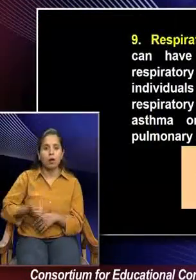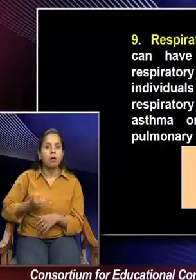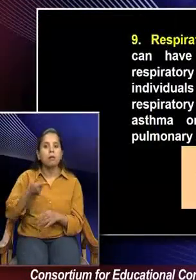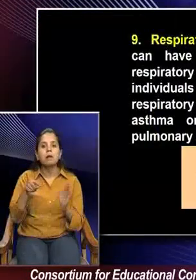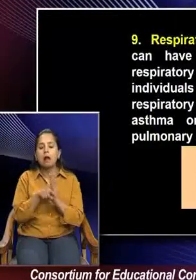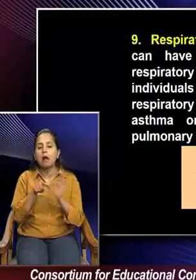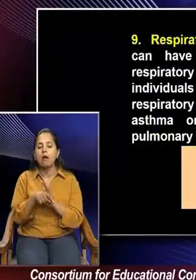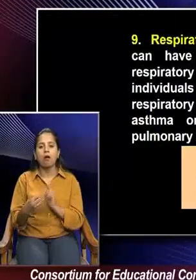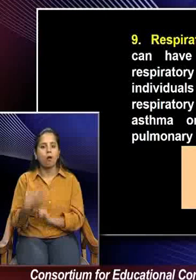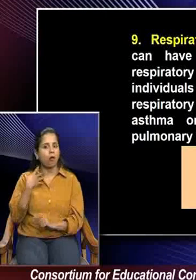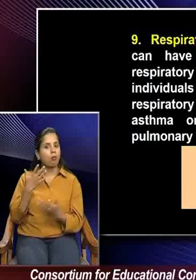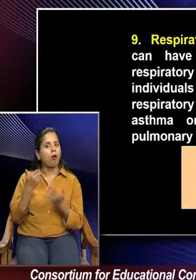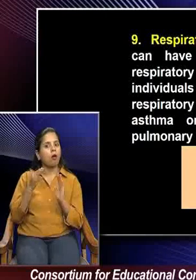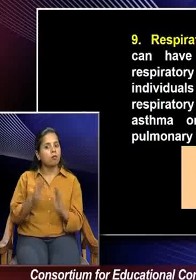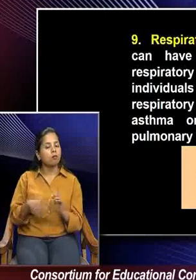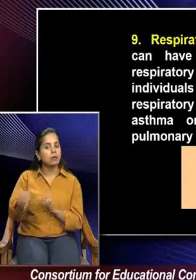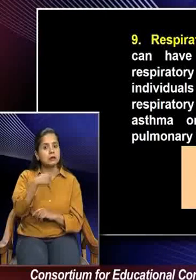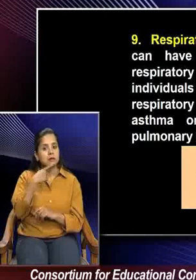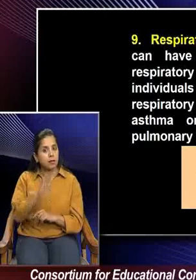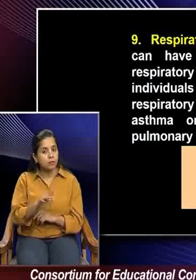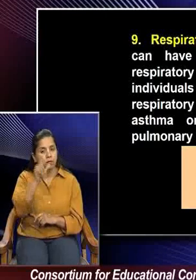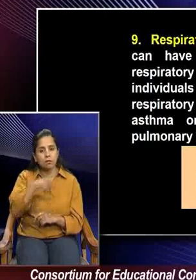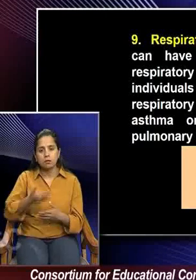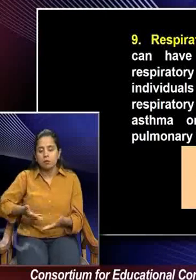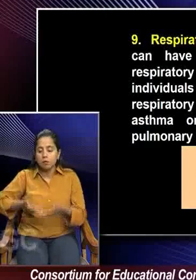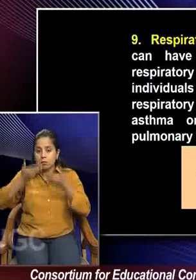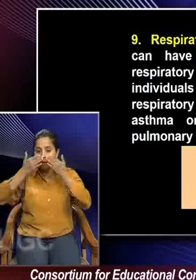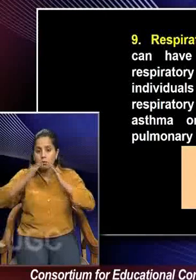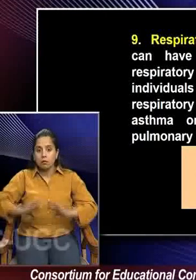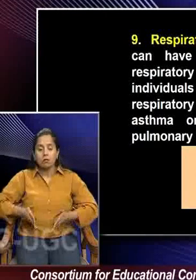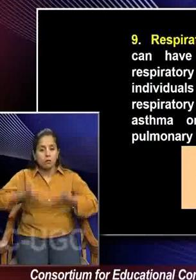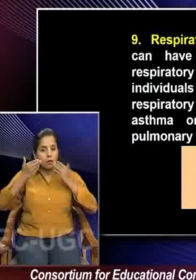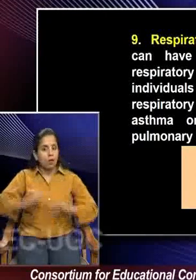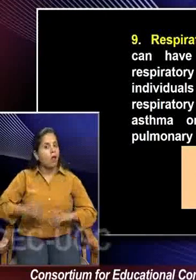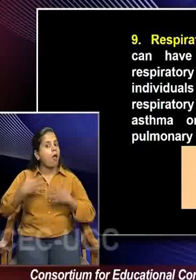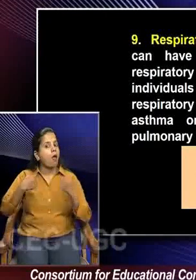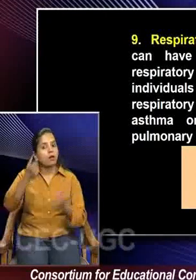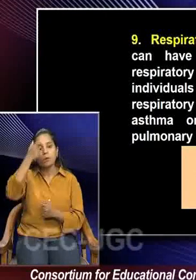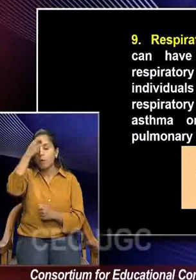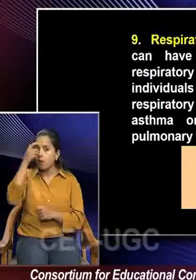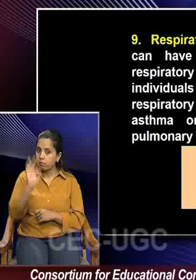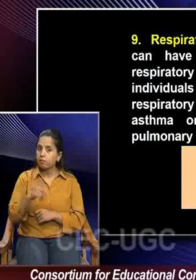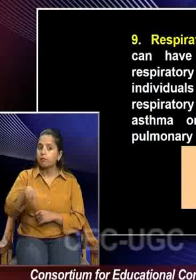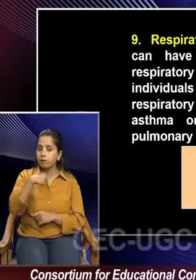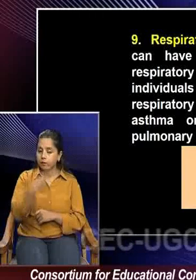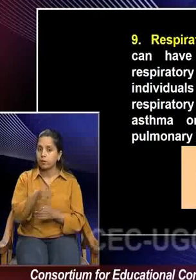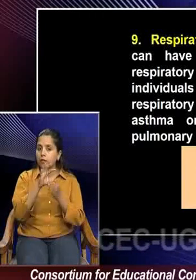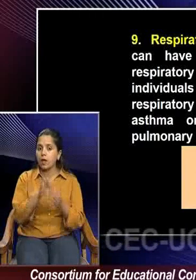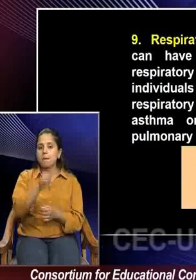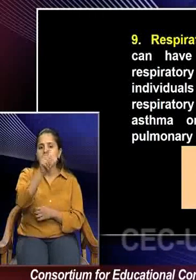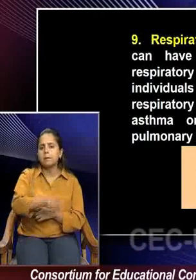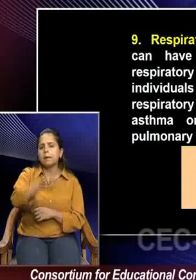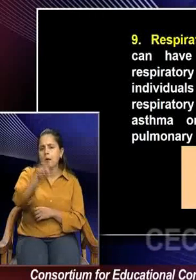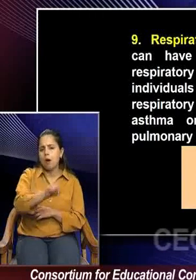negative effect on respiratory health, particularly in